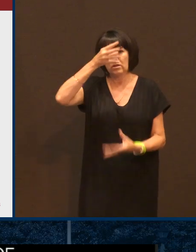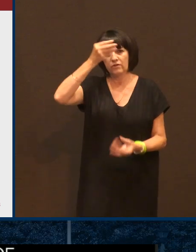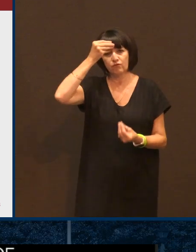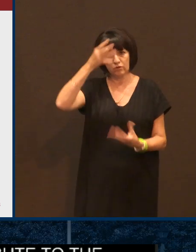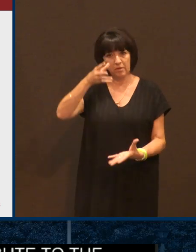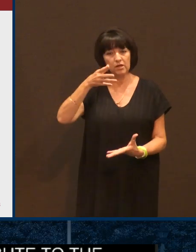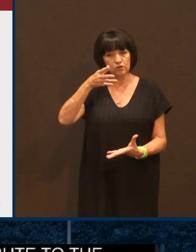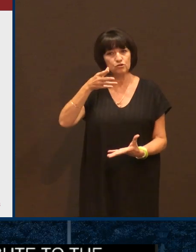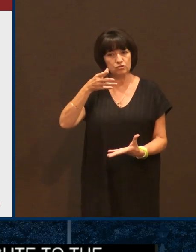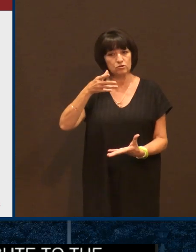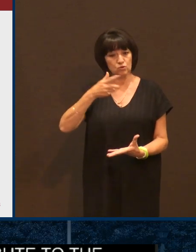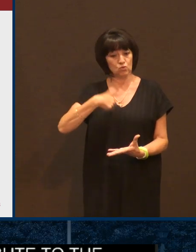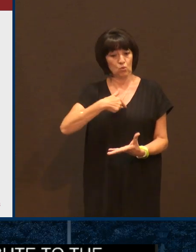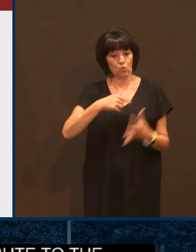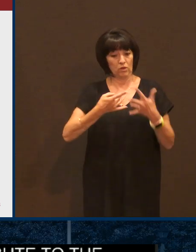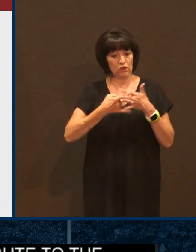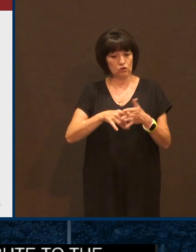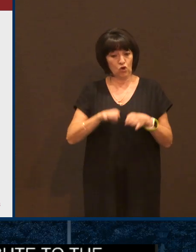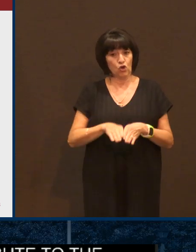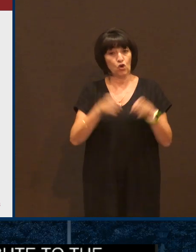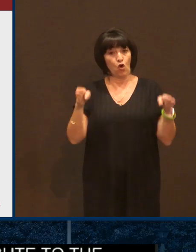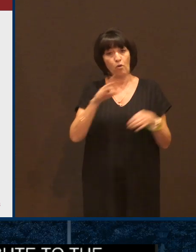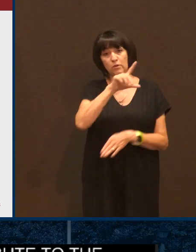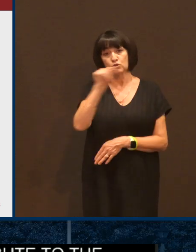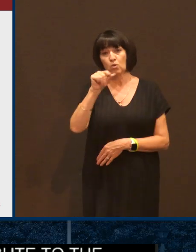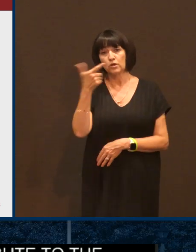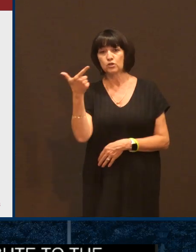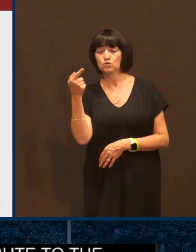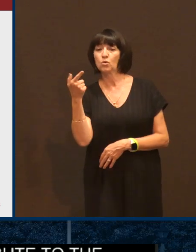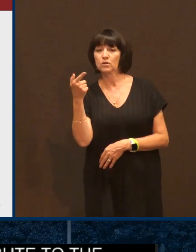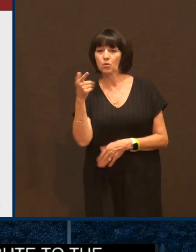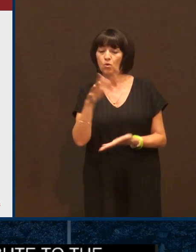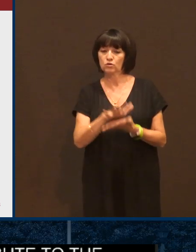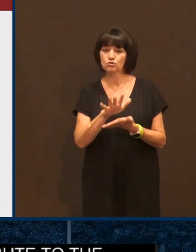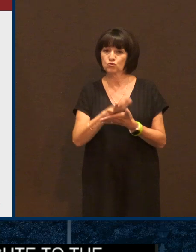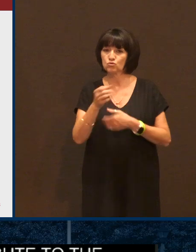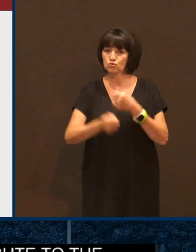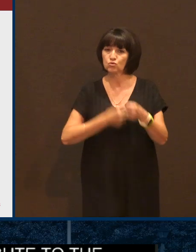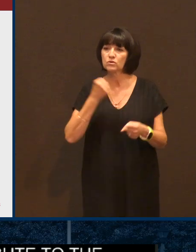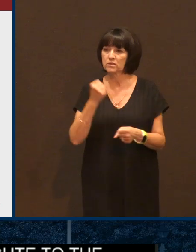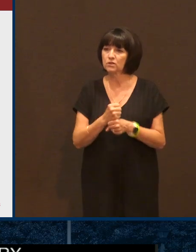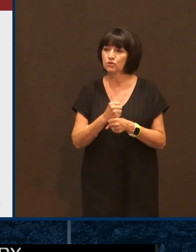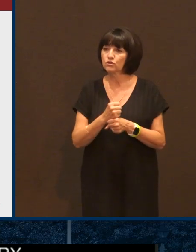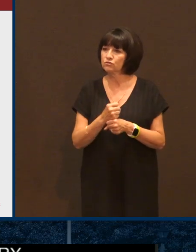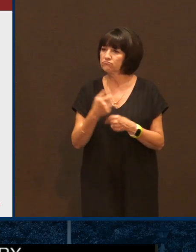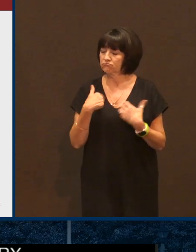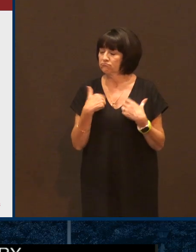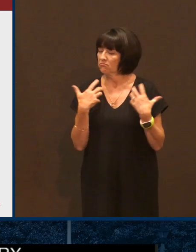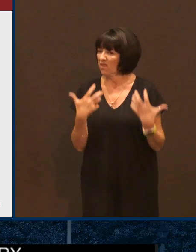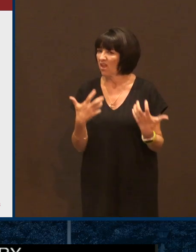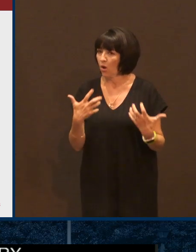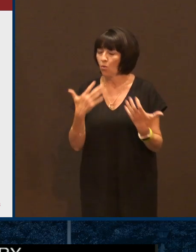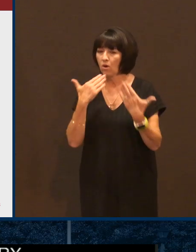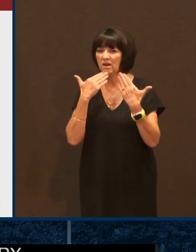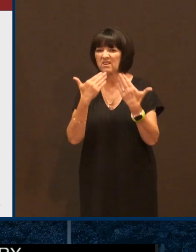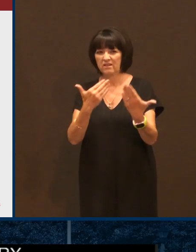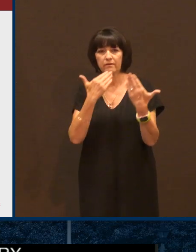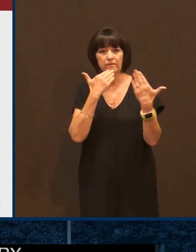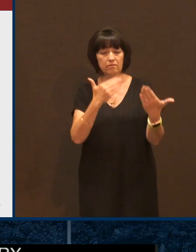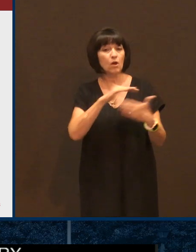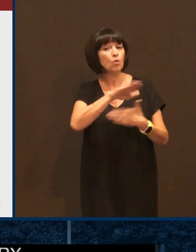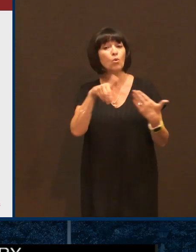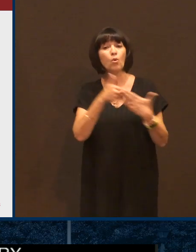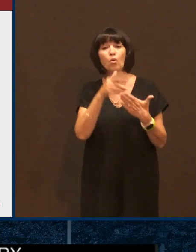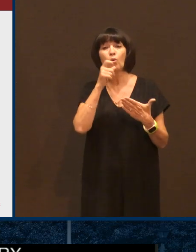the 2021 school year. Governor? So thank you, Dr. Bunting. I'd like to thank all the members of the work group